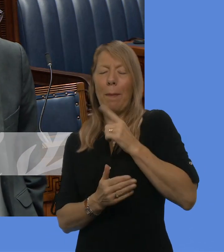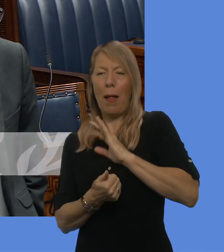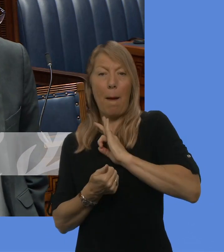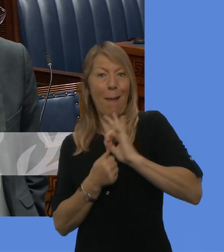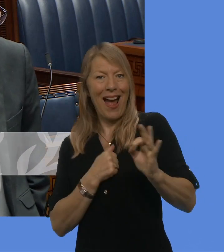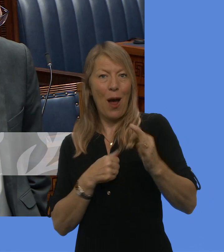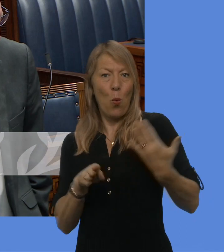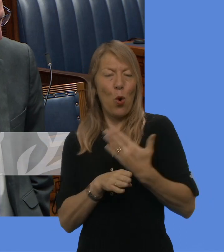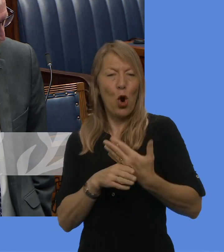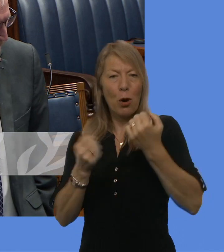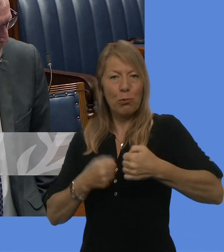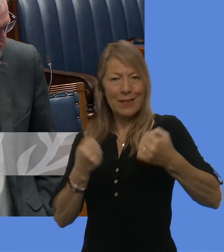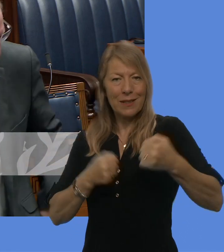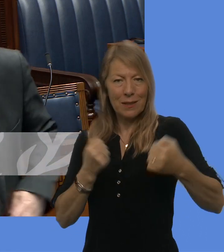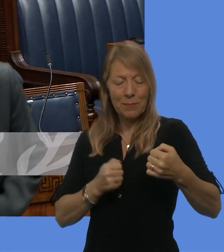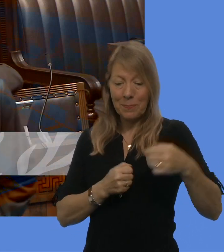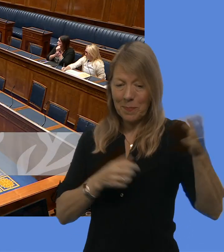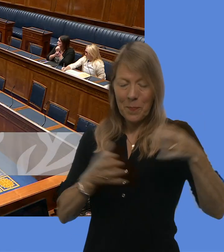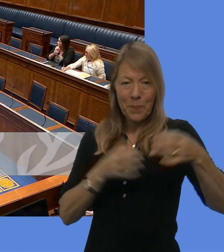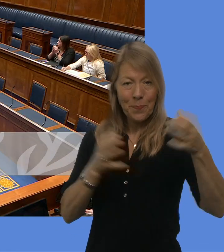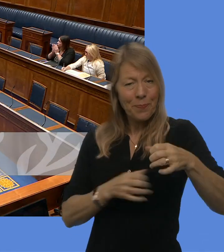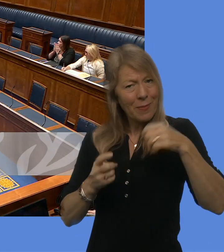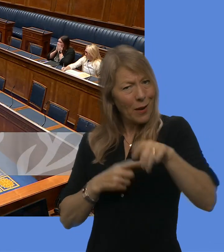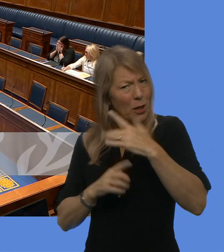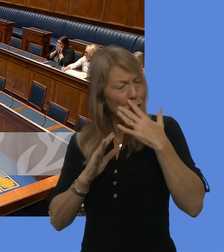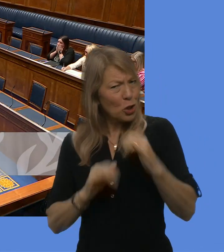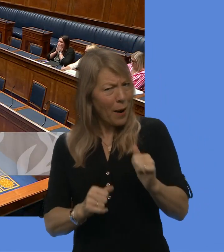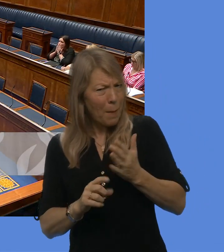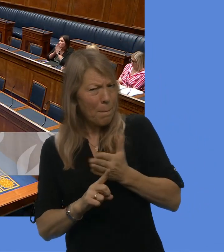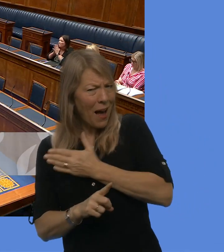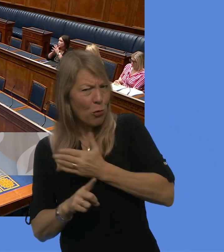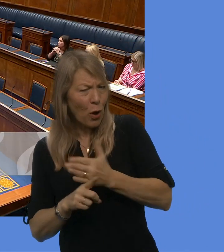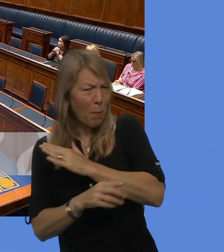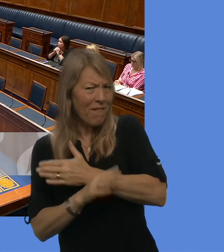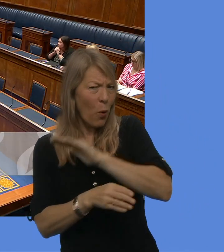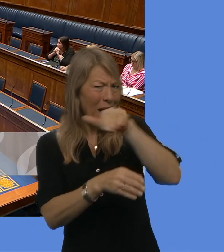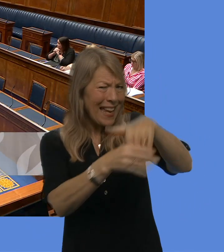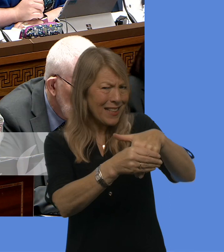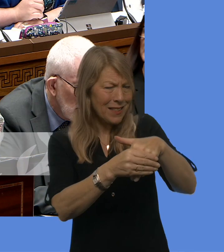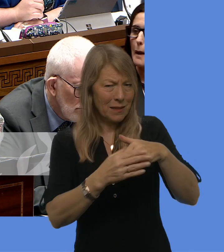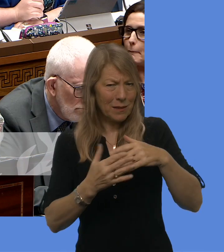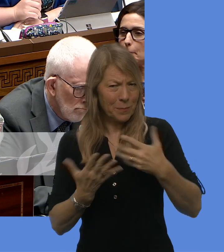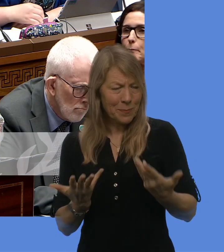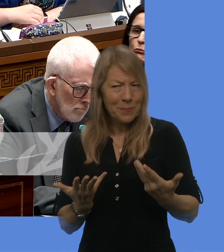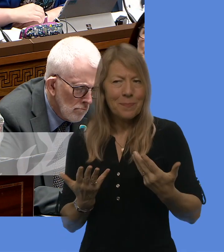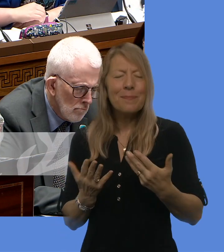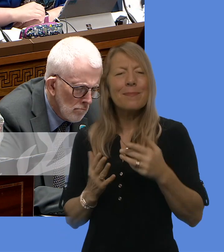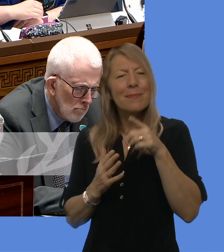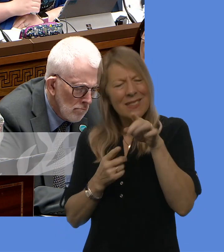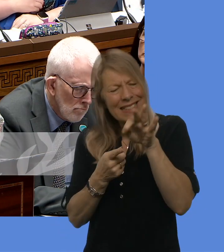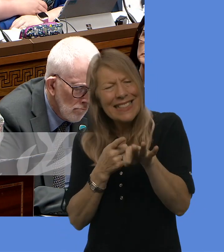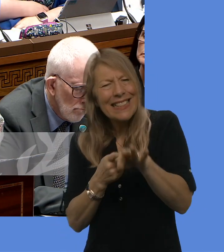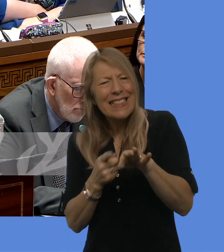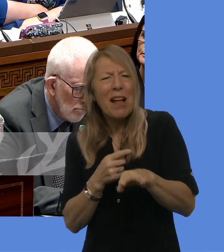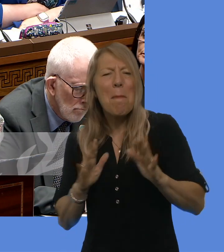the prison system on the landings? Minister. The operational detail of that is something that I would advise the member to raise